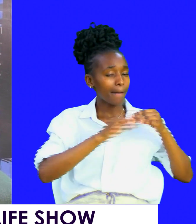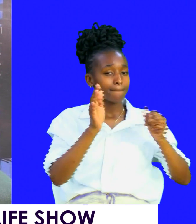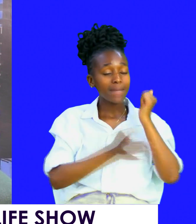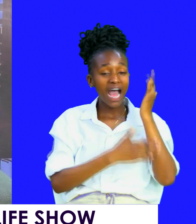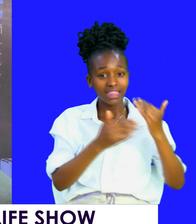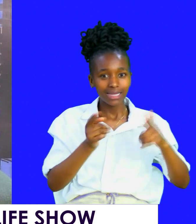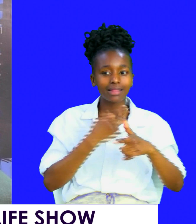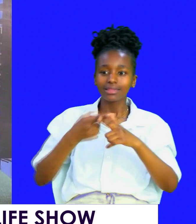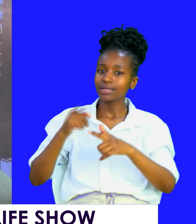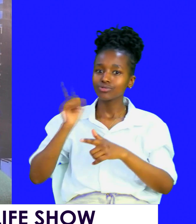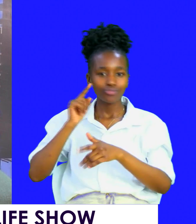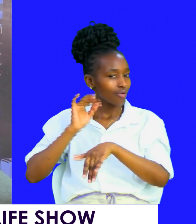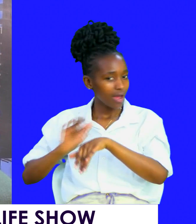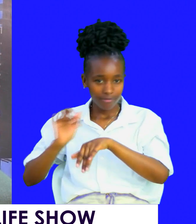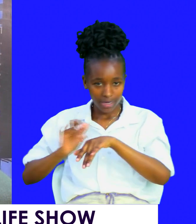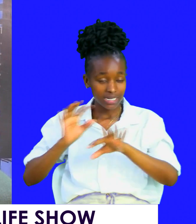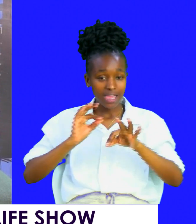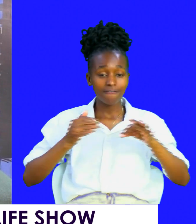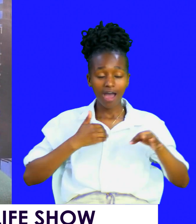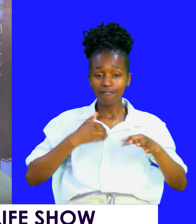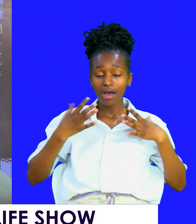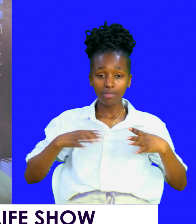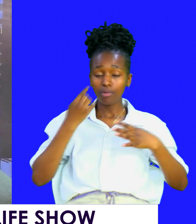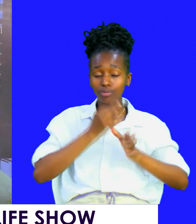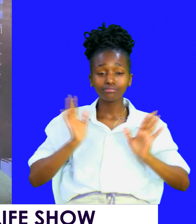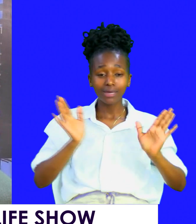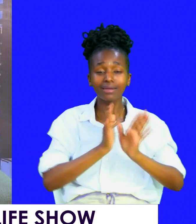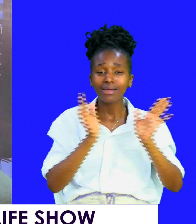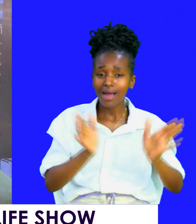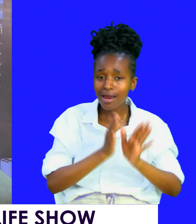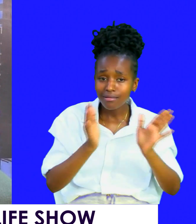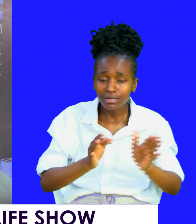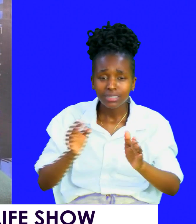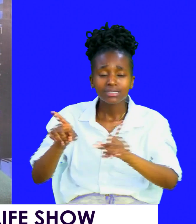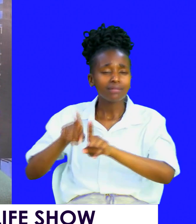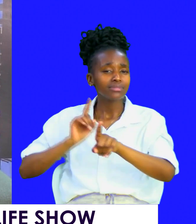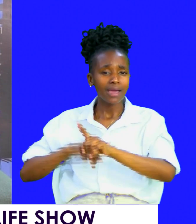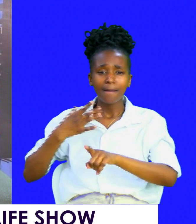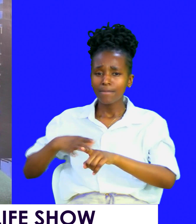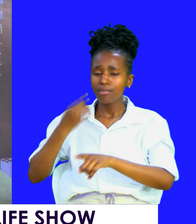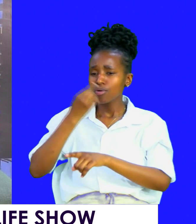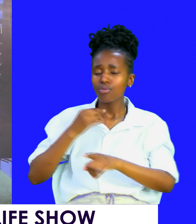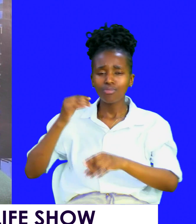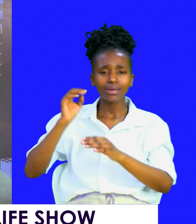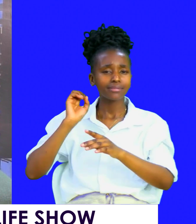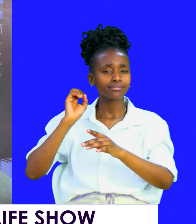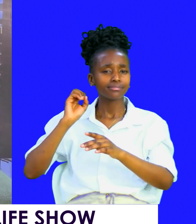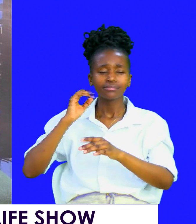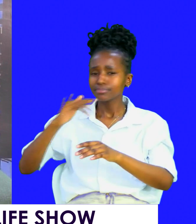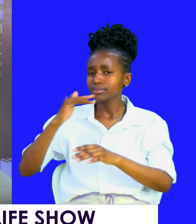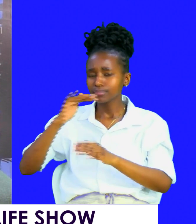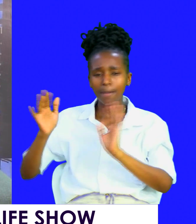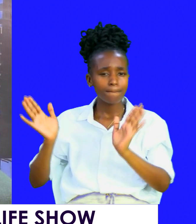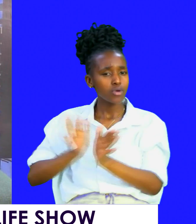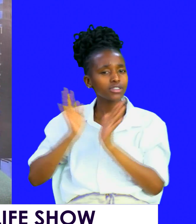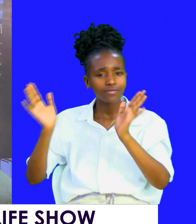yourself with people that encourage you. Surround yourself with people that speak motivation, people that tell you